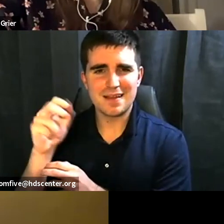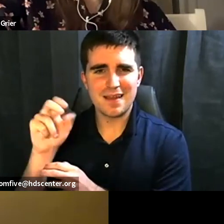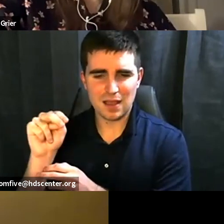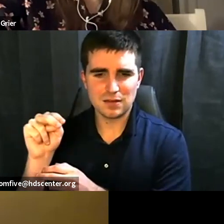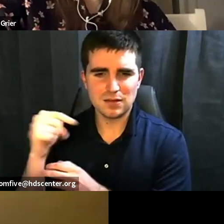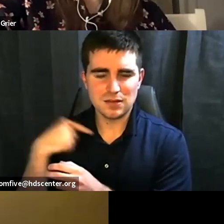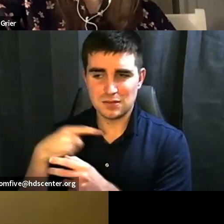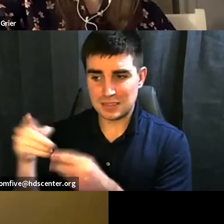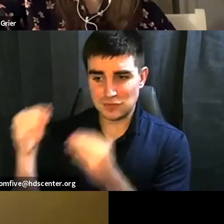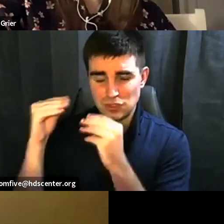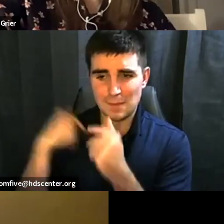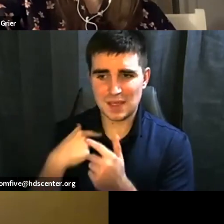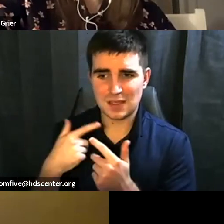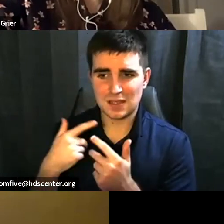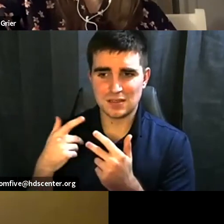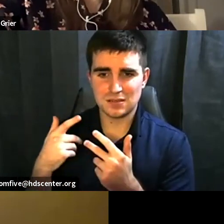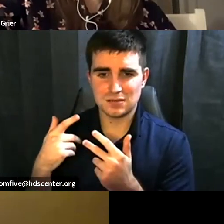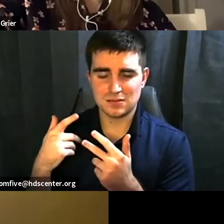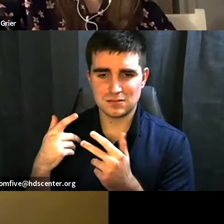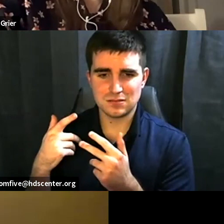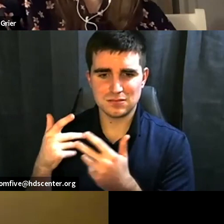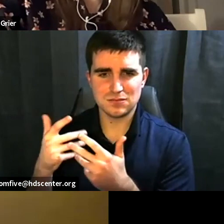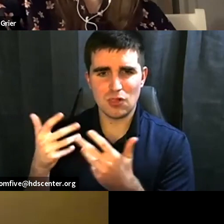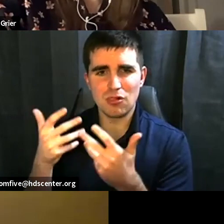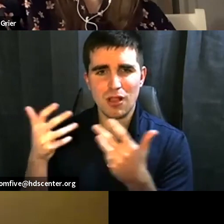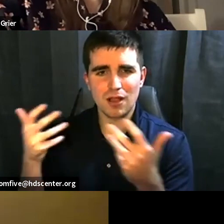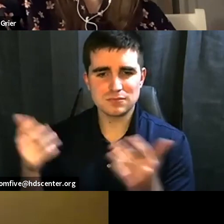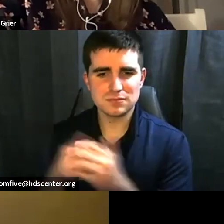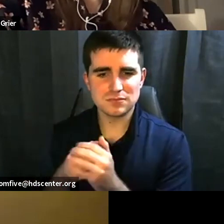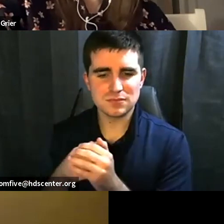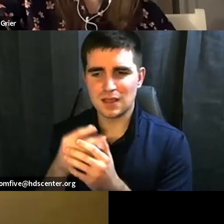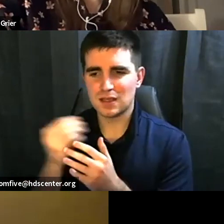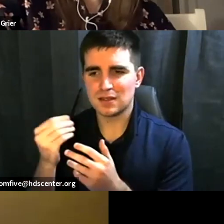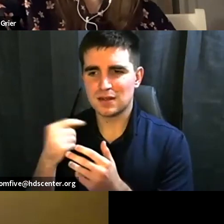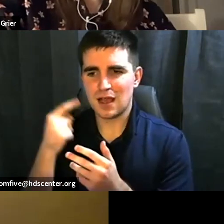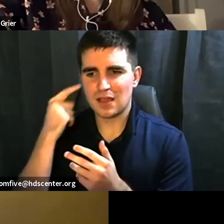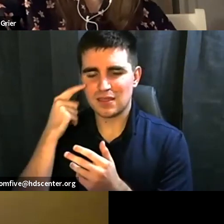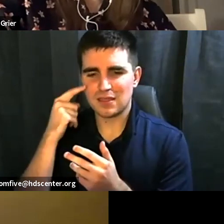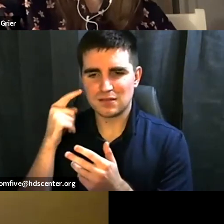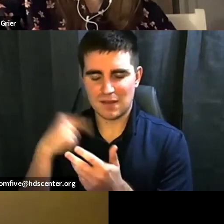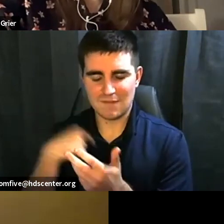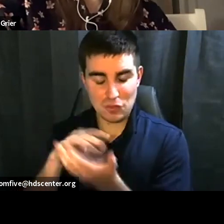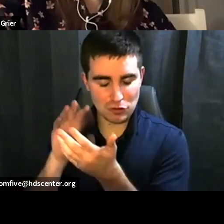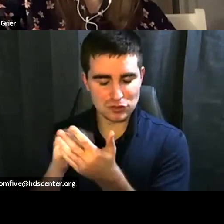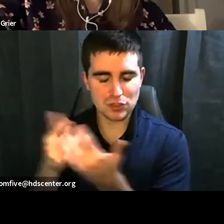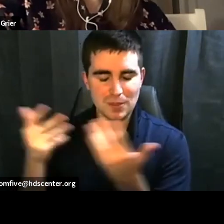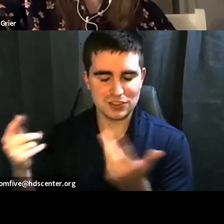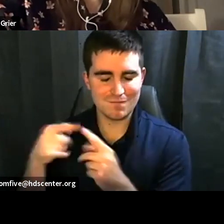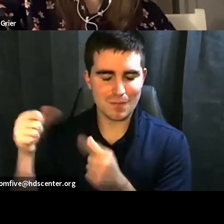taught me a great deal. And I think we can learn so much from each